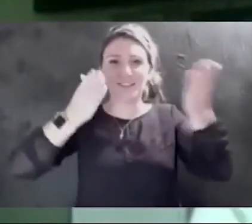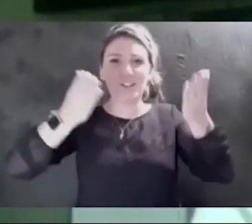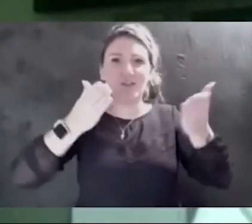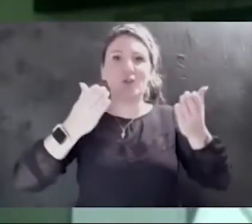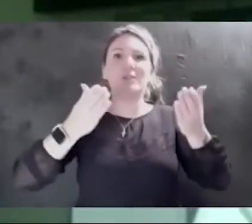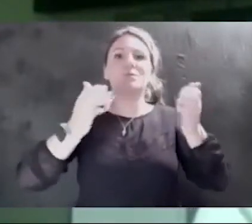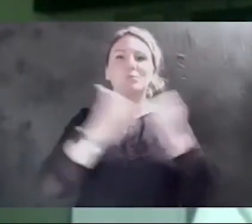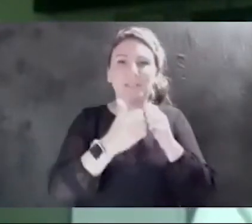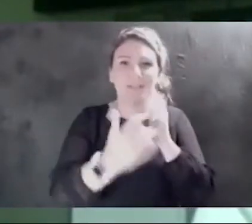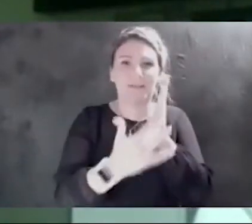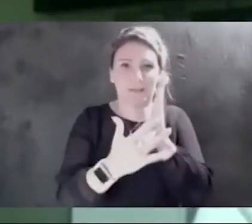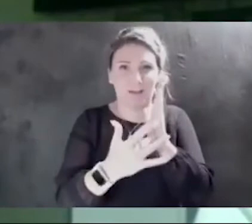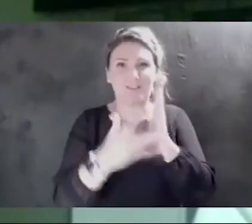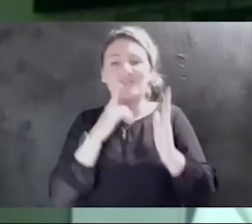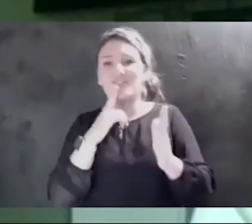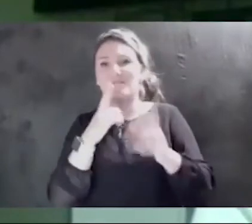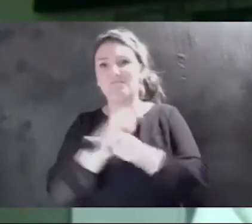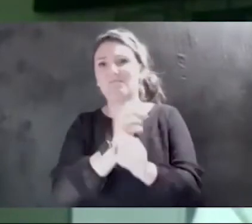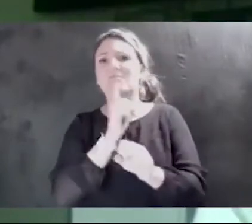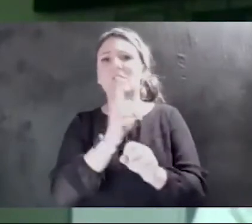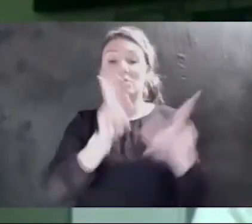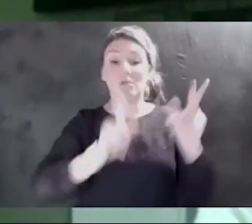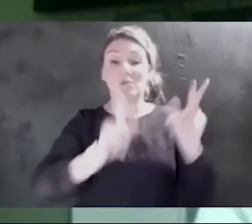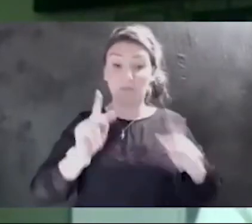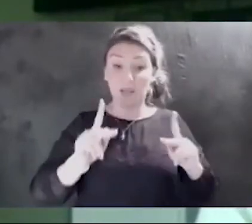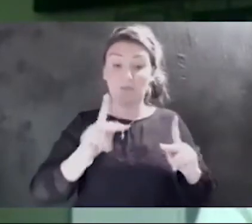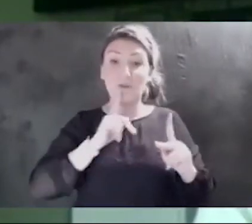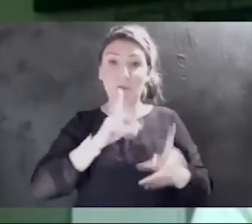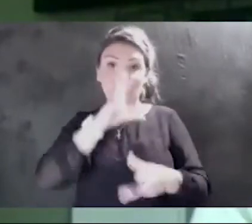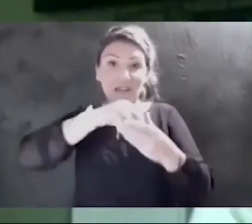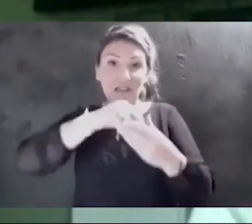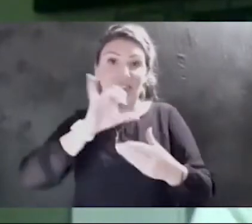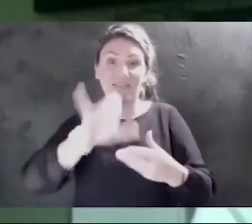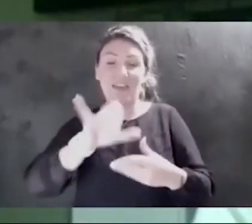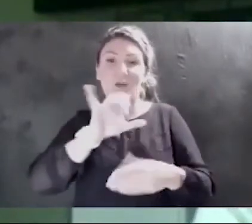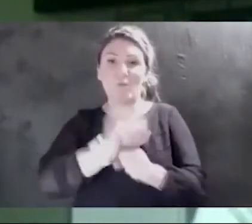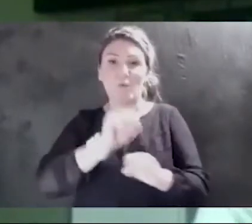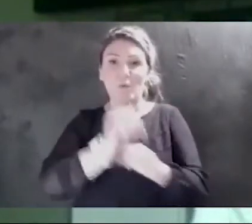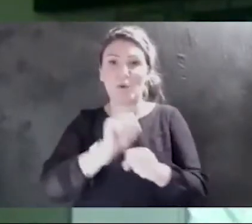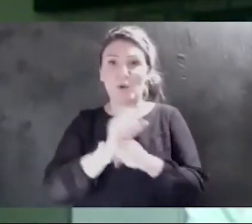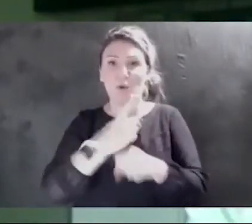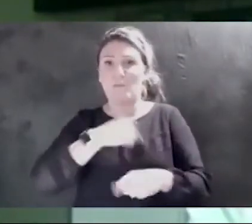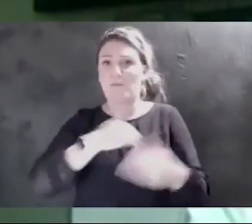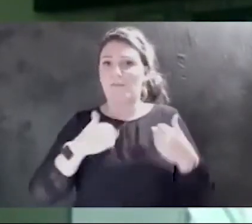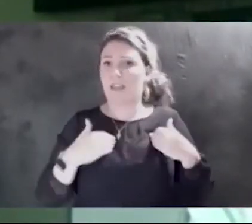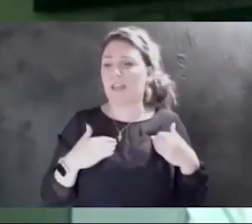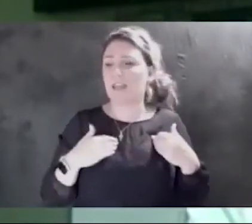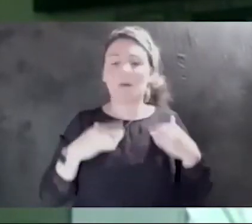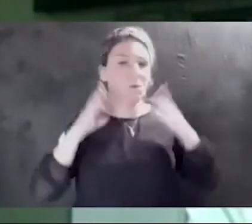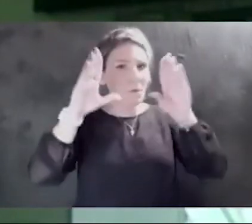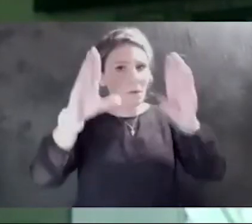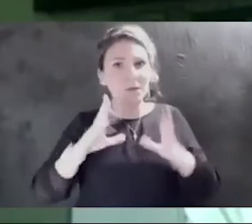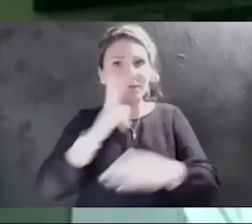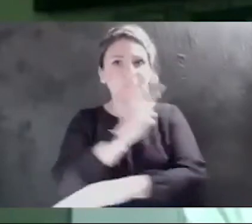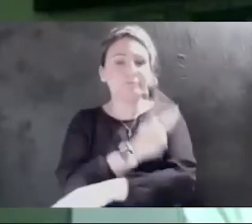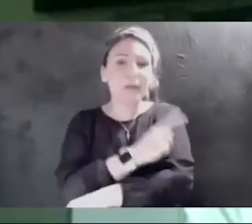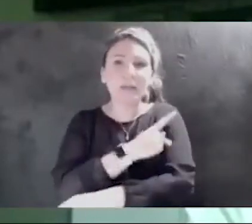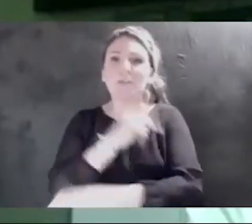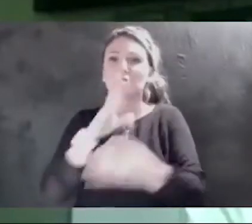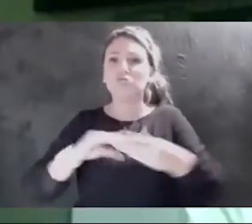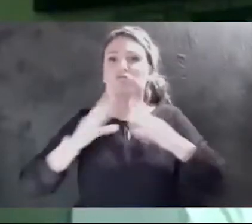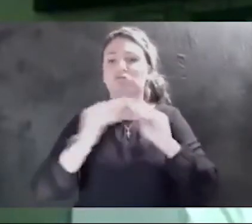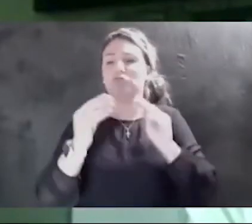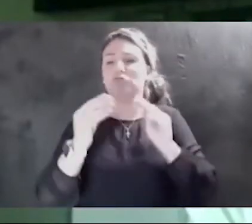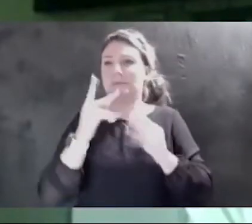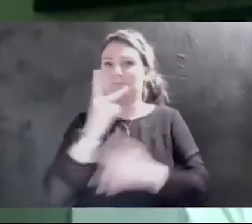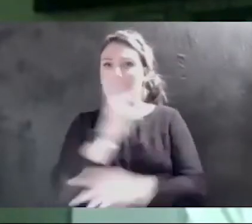technology to really make sure that the people are engaged in the work. We've had some, as I said, some great patient stories. A patient just last week